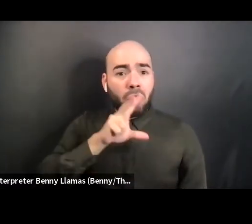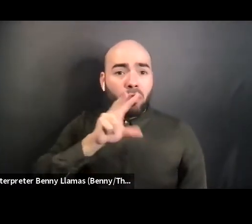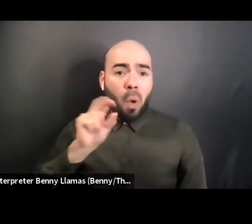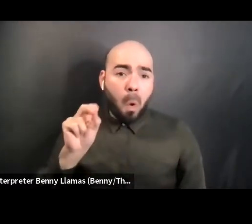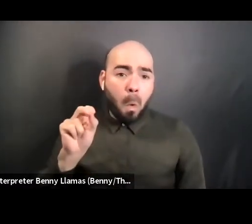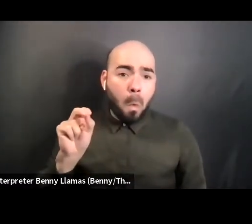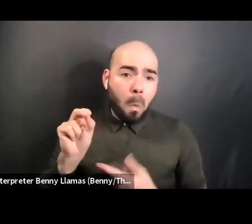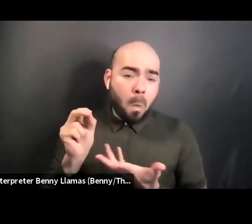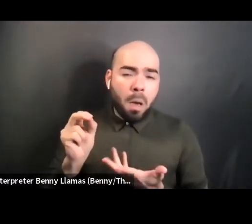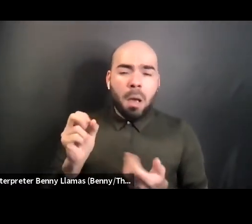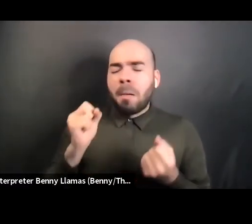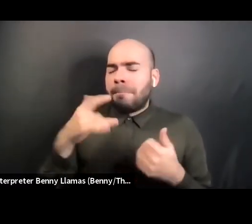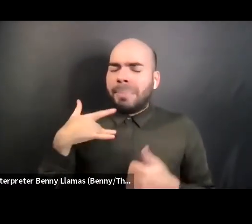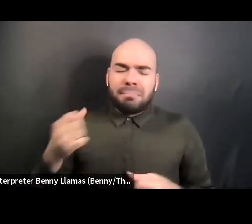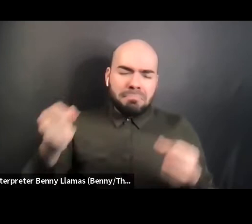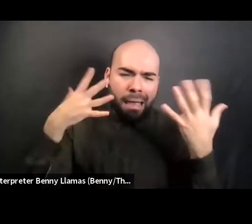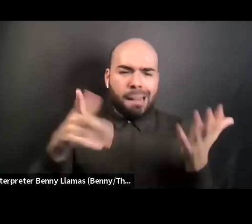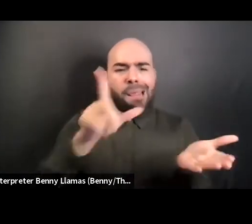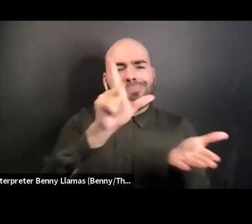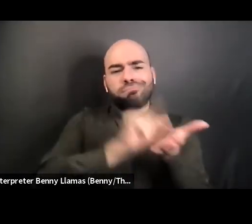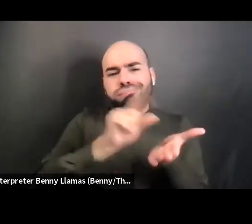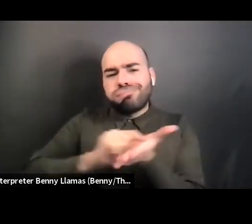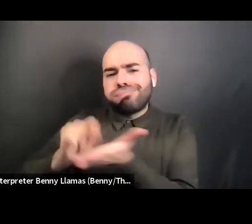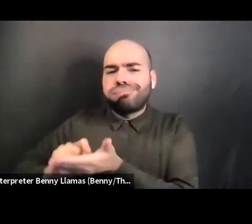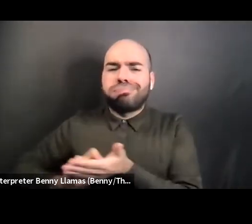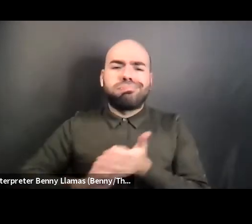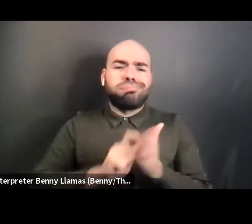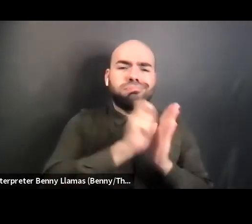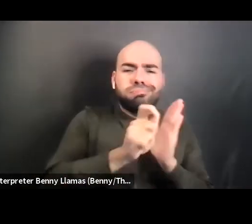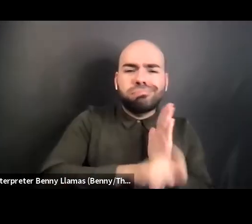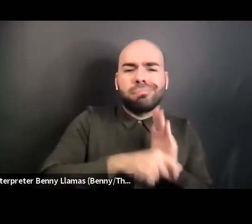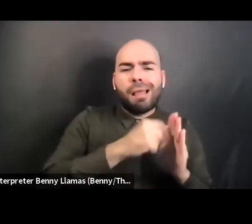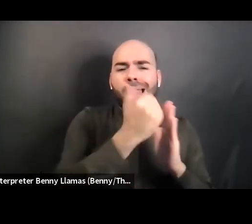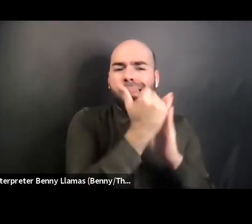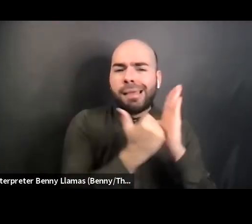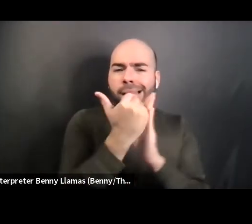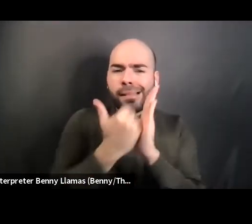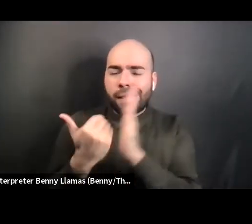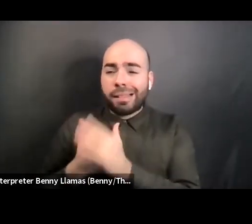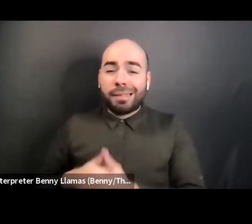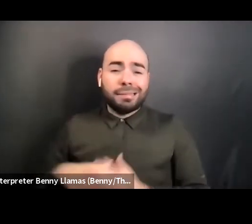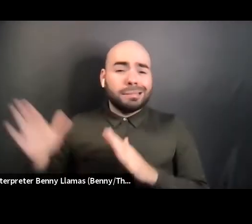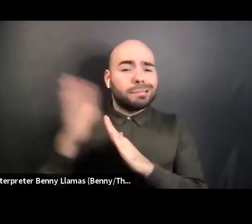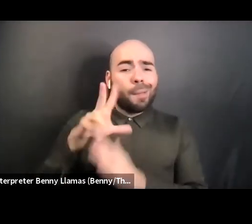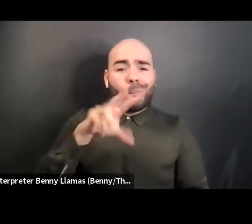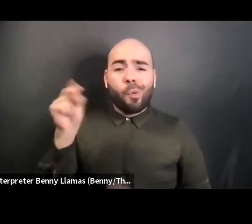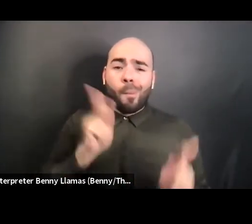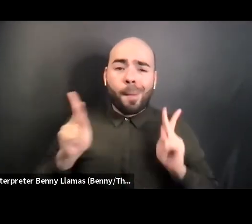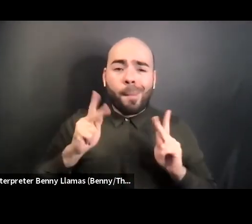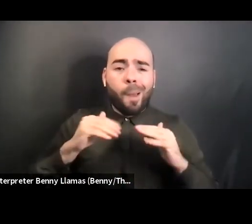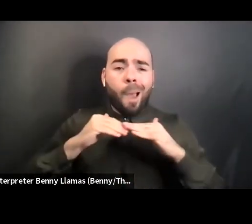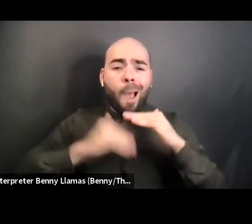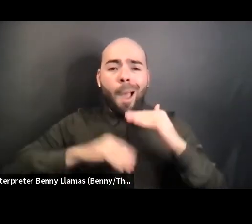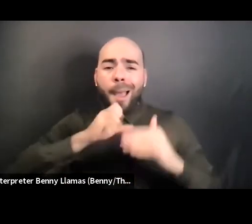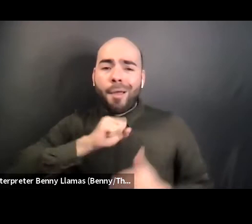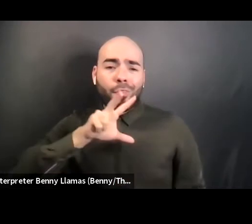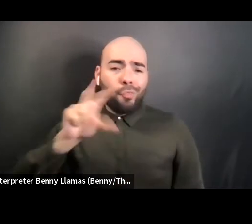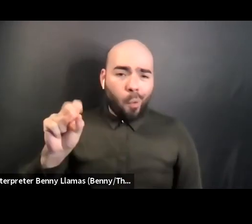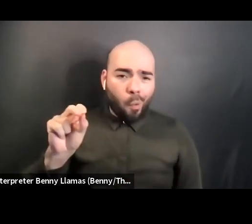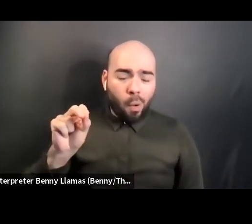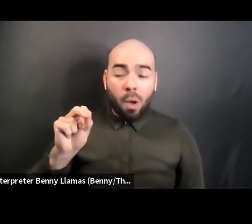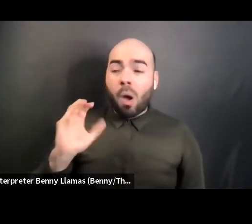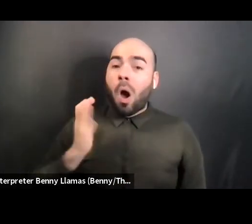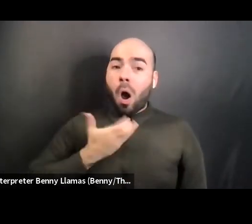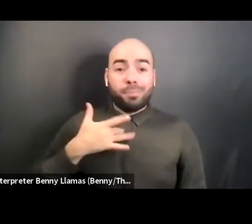30 under 30 lists and other cultural markers that define 30 as a significant age. Our 30 and under lens is fairly US specific